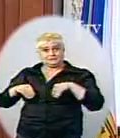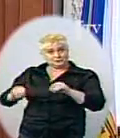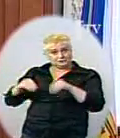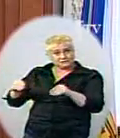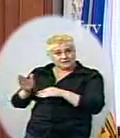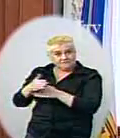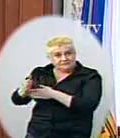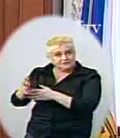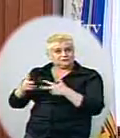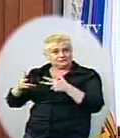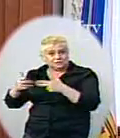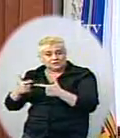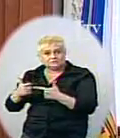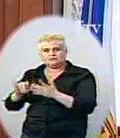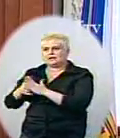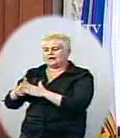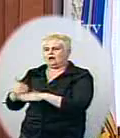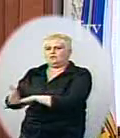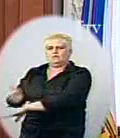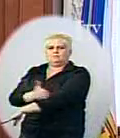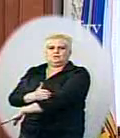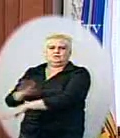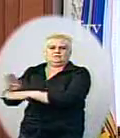and will help strengthen the industry.